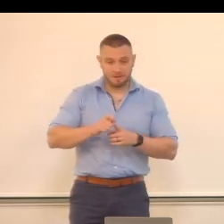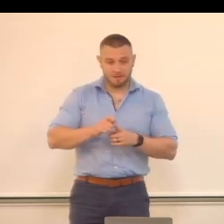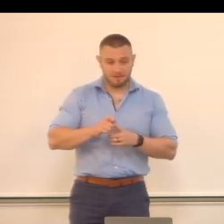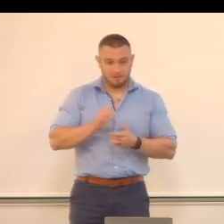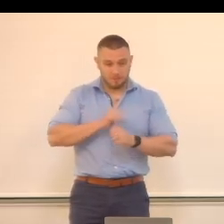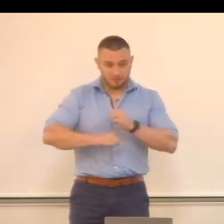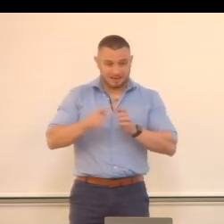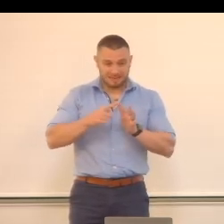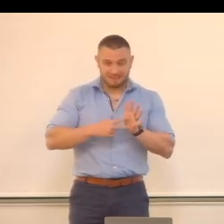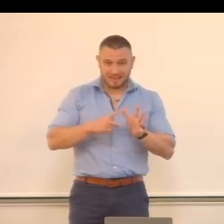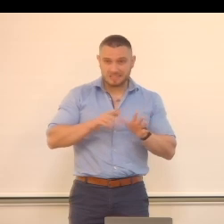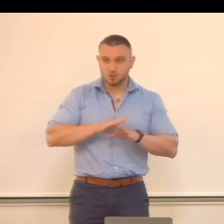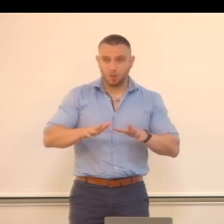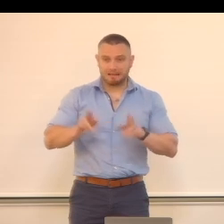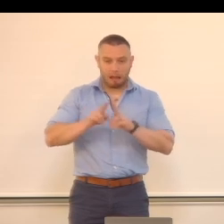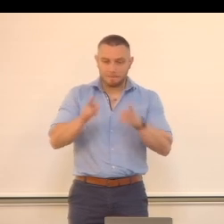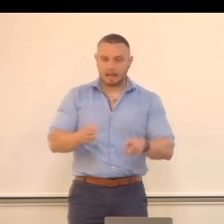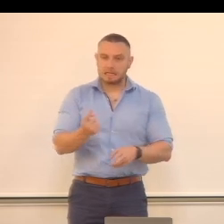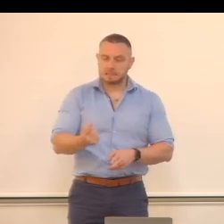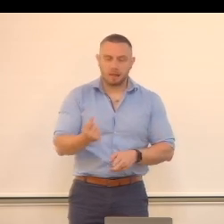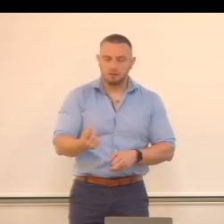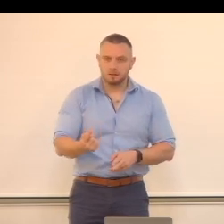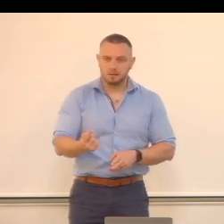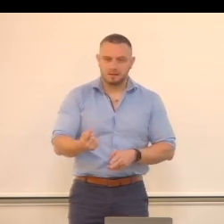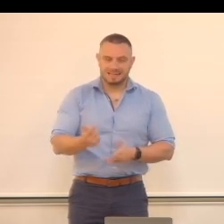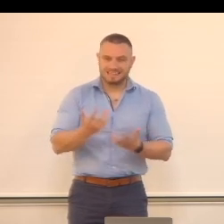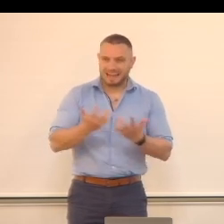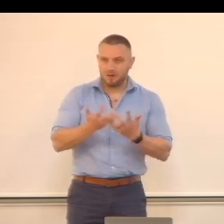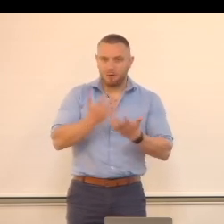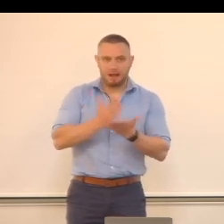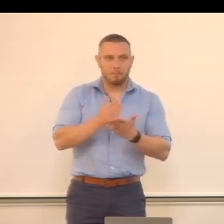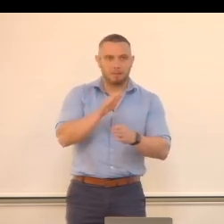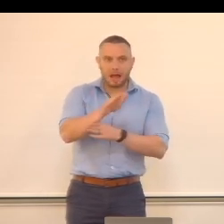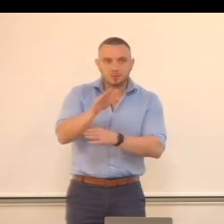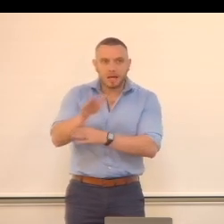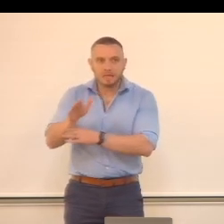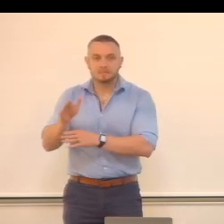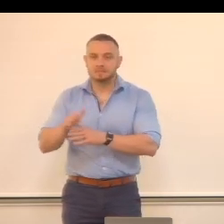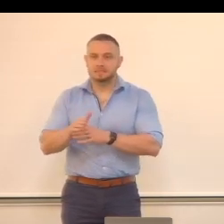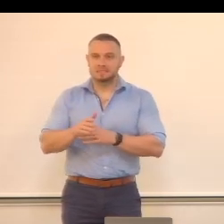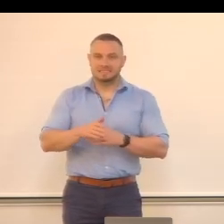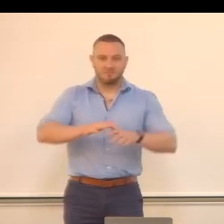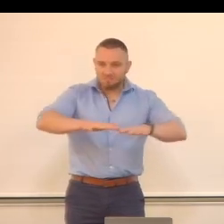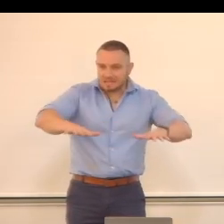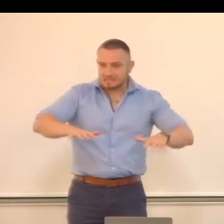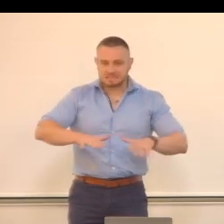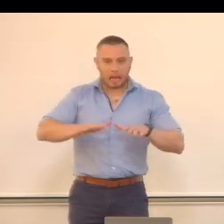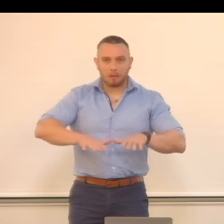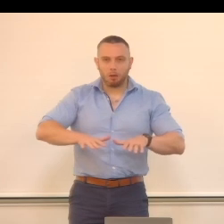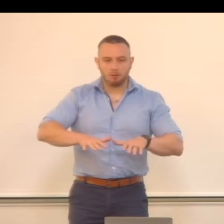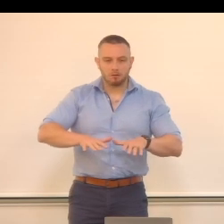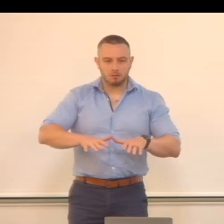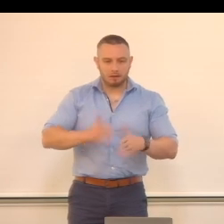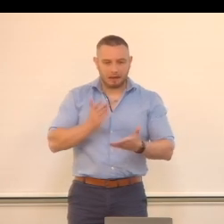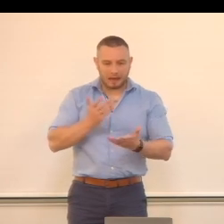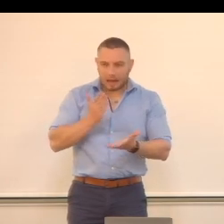It's not the habitat itself. It's really going outside the habitat. It's field analogs. It's doing experiments out